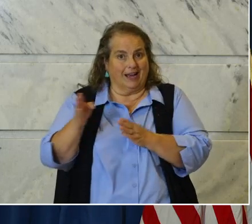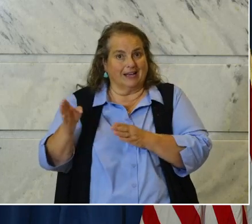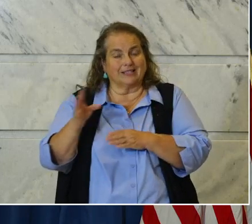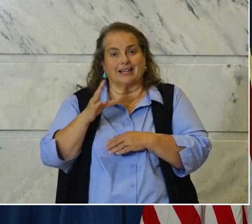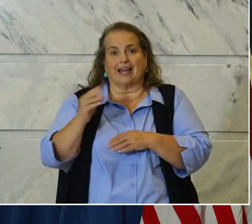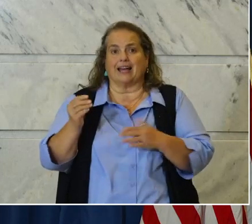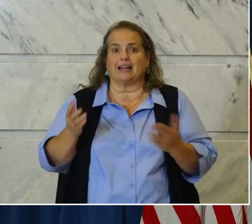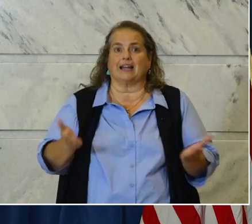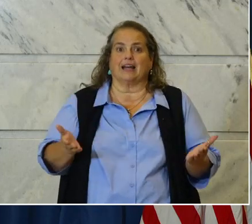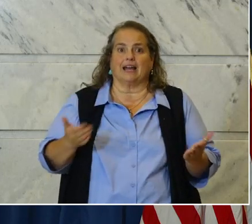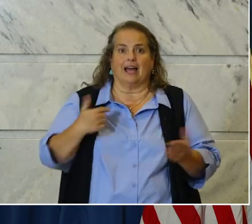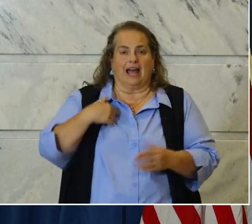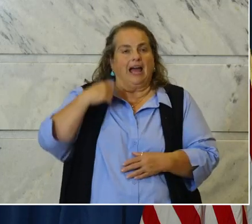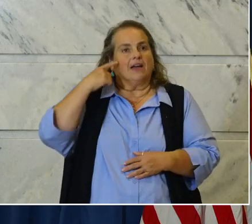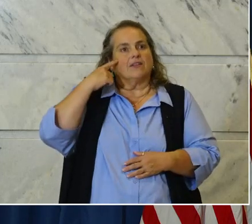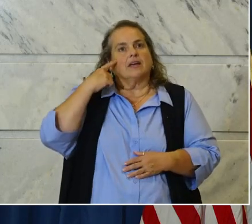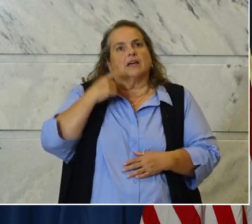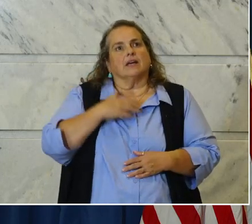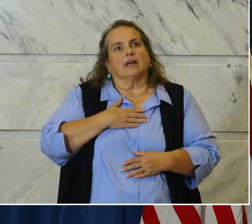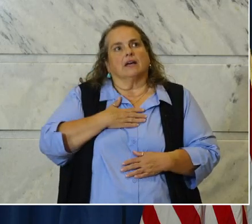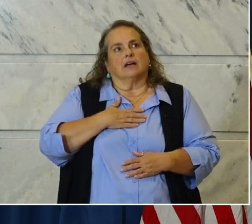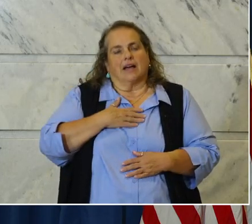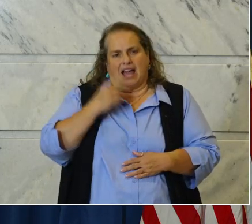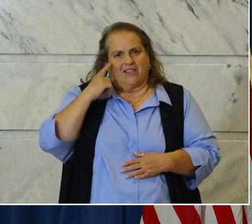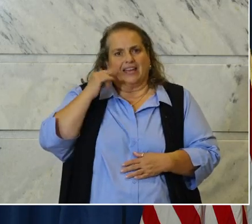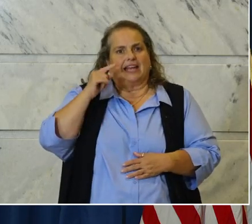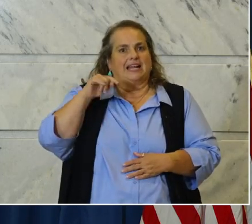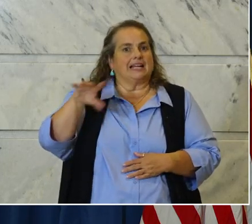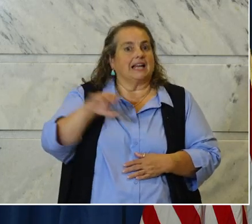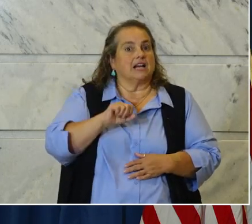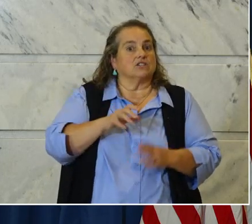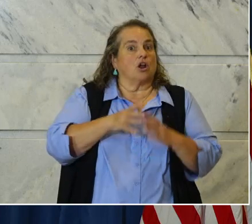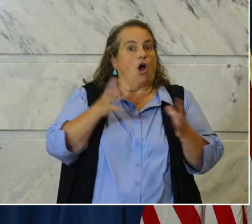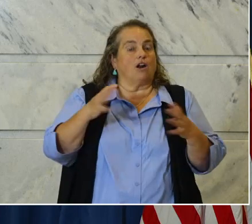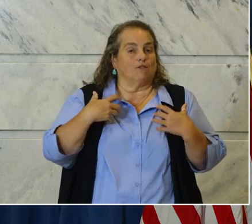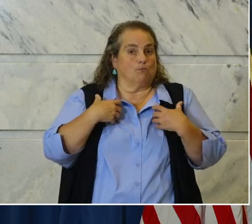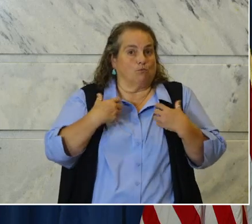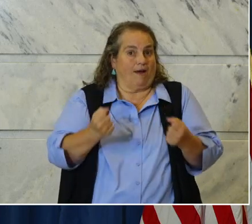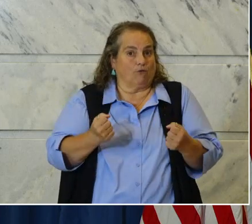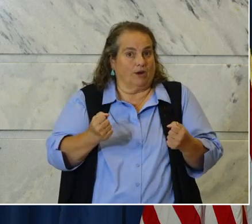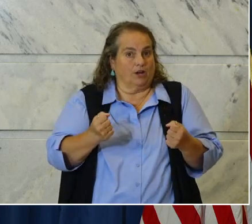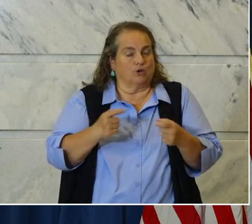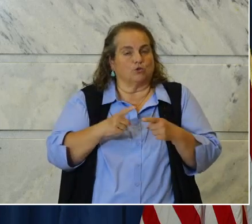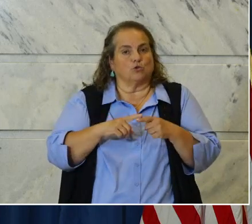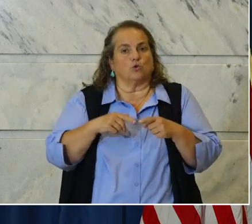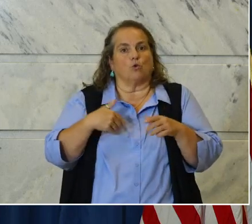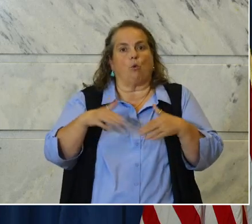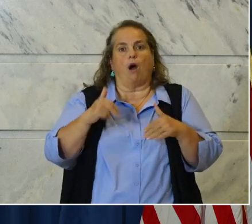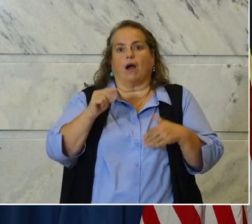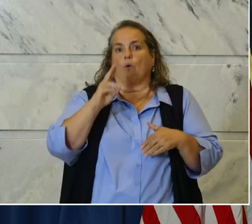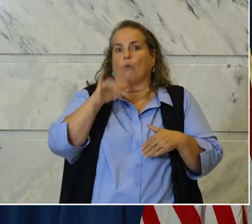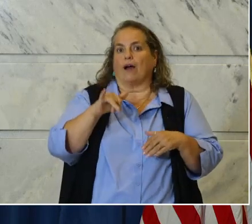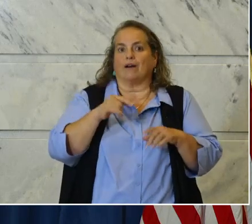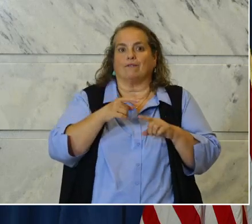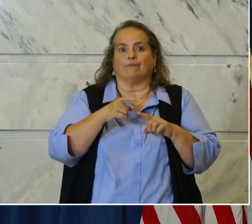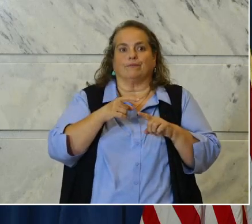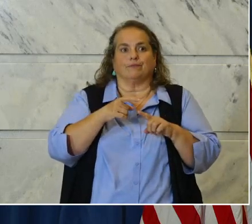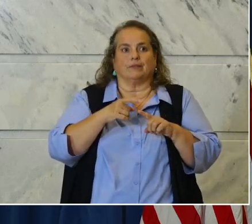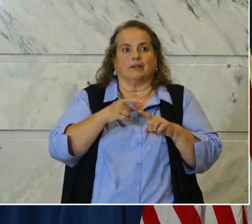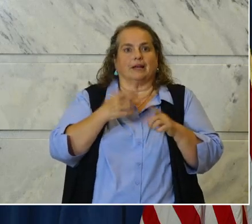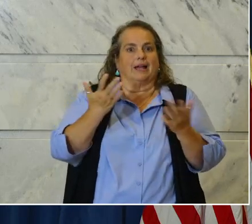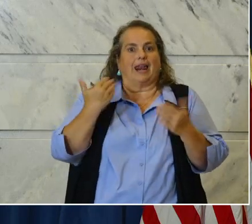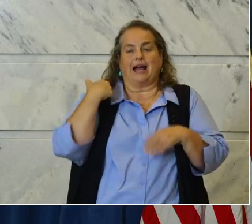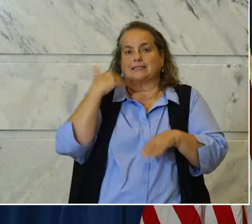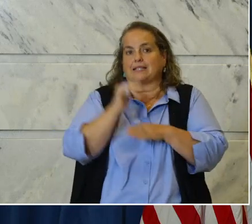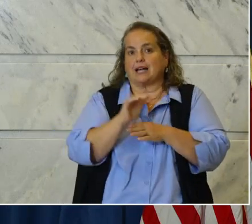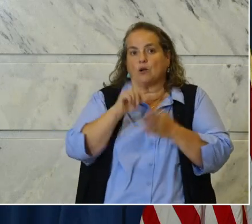know, I think that it takes a lot of bravery to walk away from. You know, last night what we